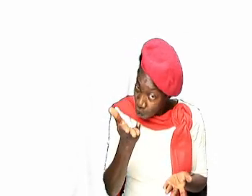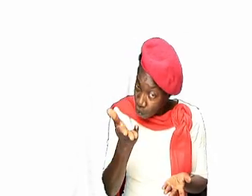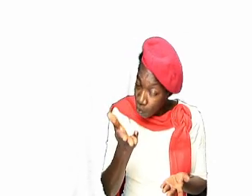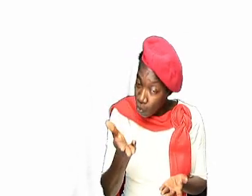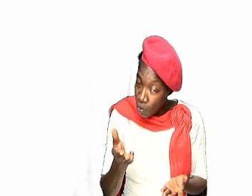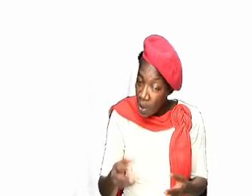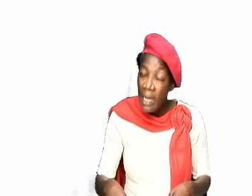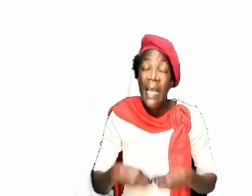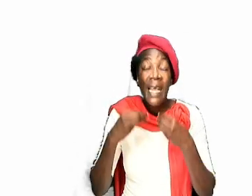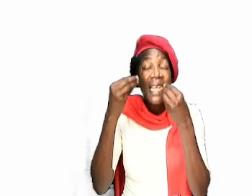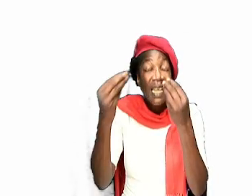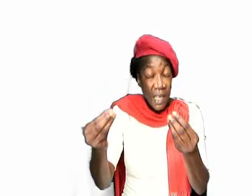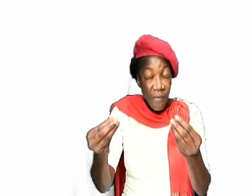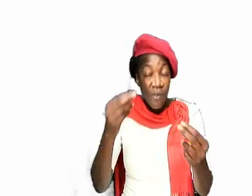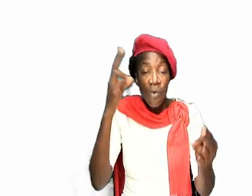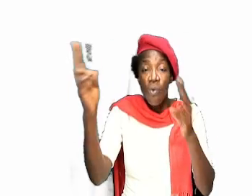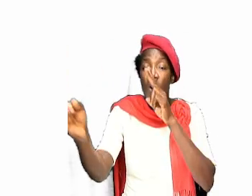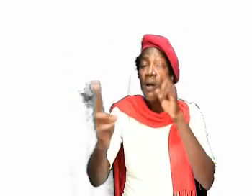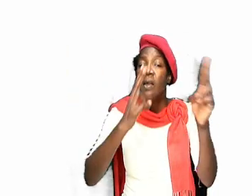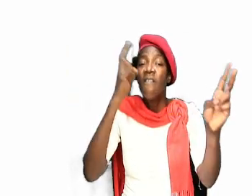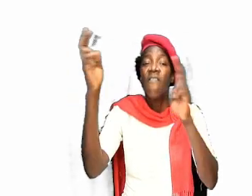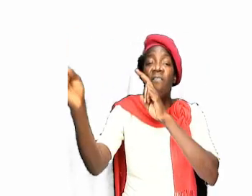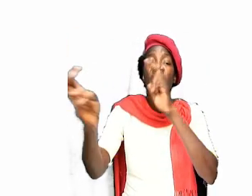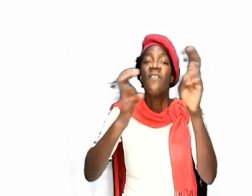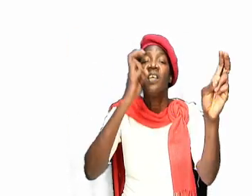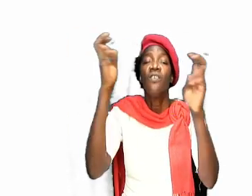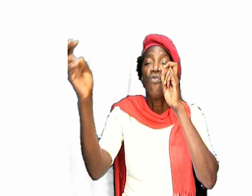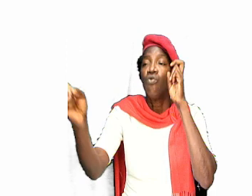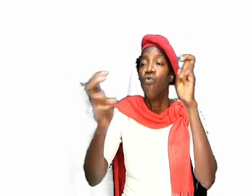us the victory.